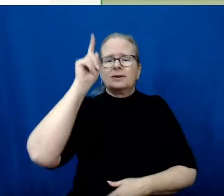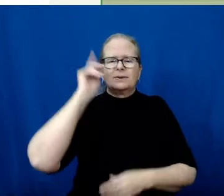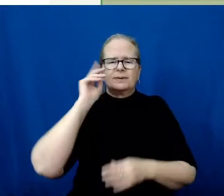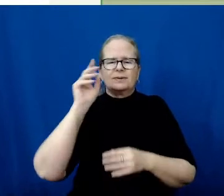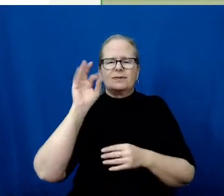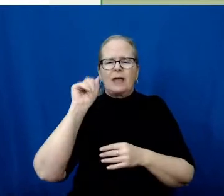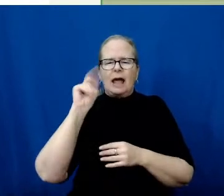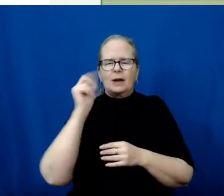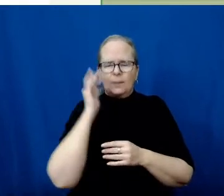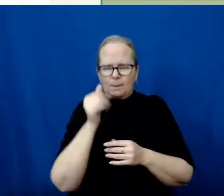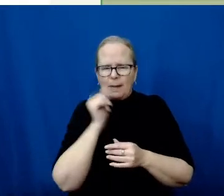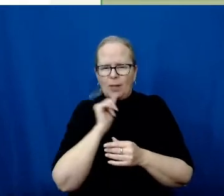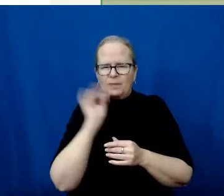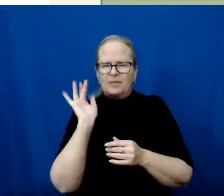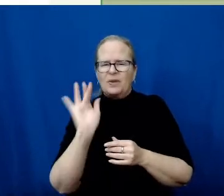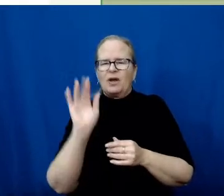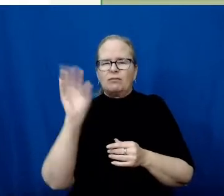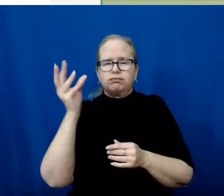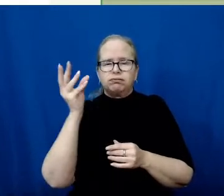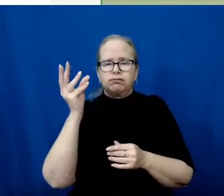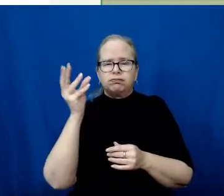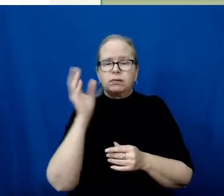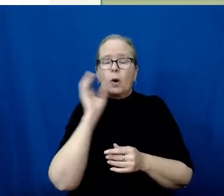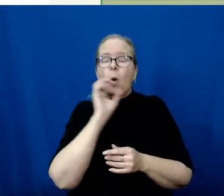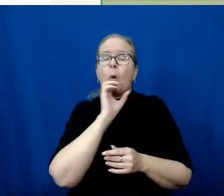second. So this representation